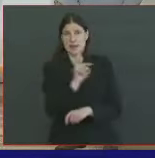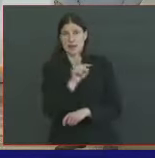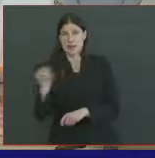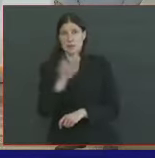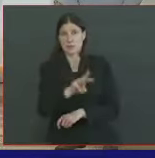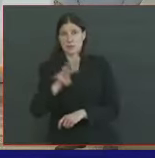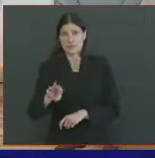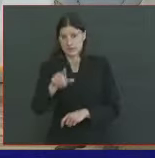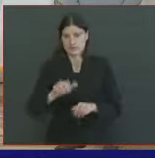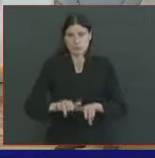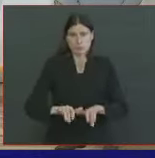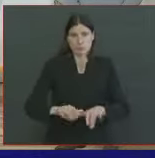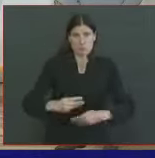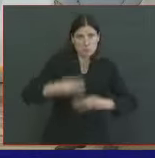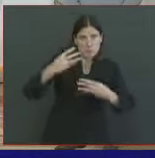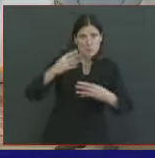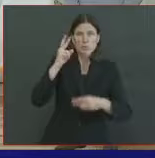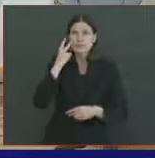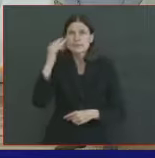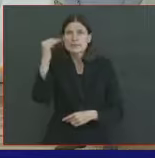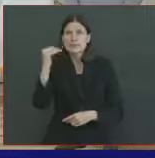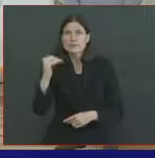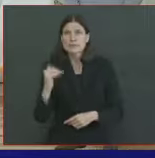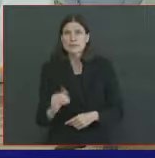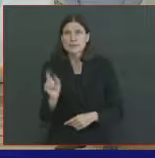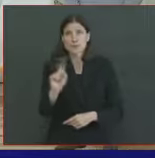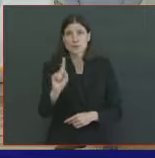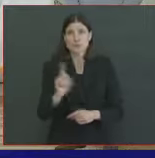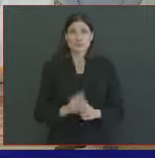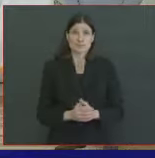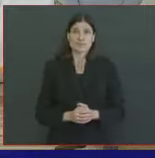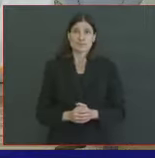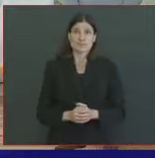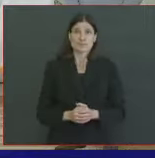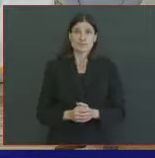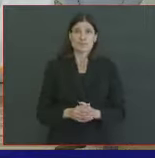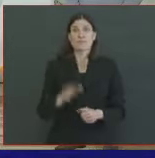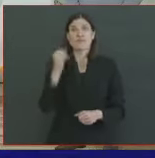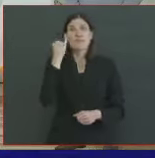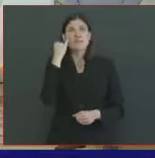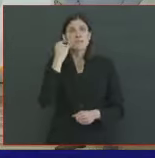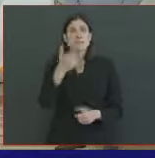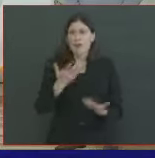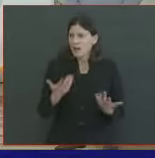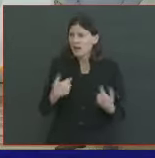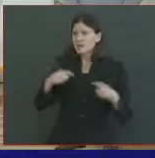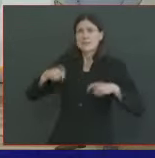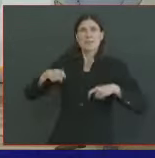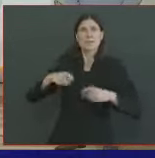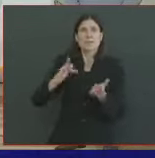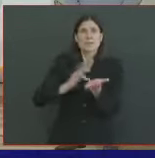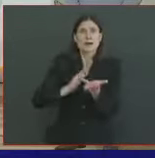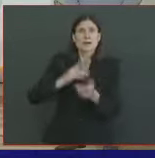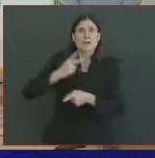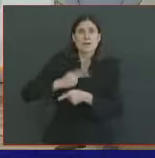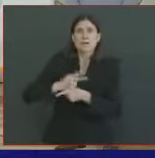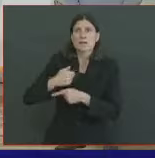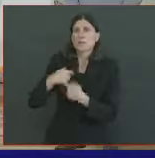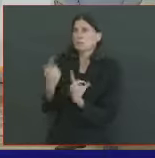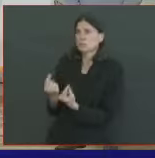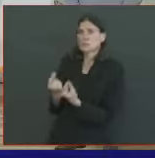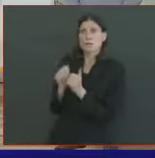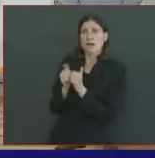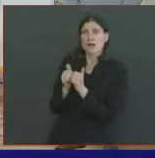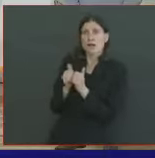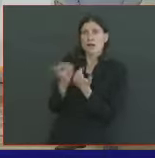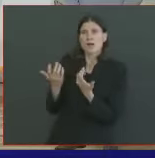need medical care for whatever reason, we need to go access it. You know, the doctor's offices aren't closed, and emergency departments certainly aren't closed. And